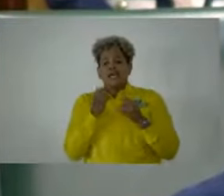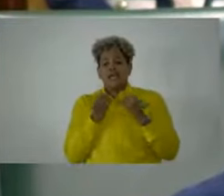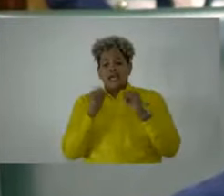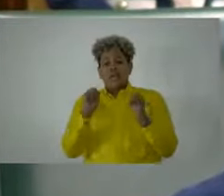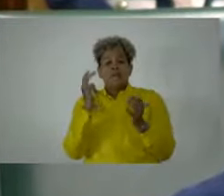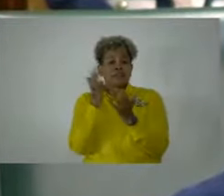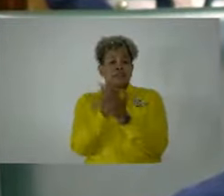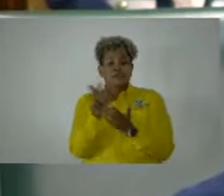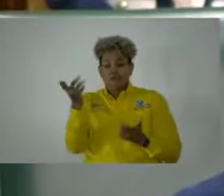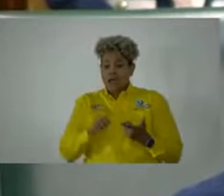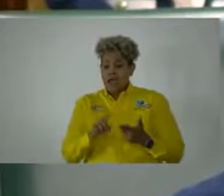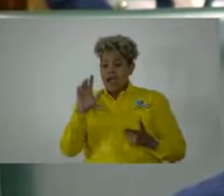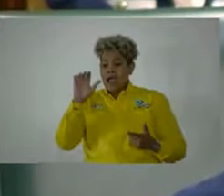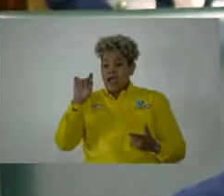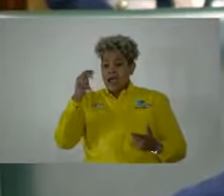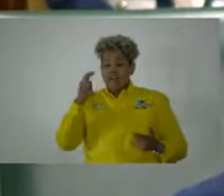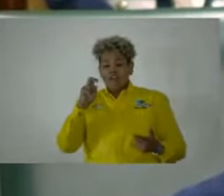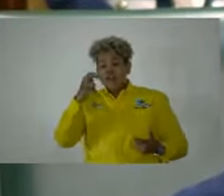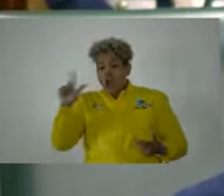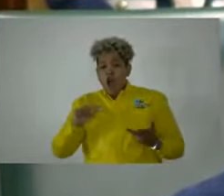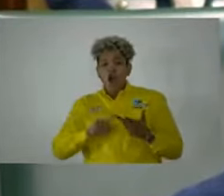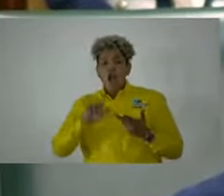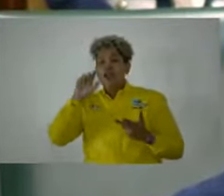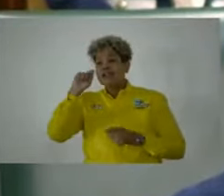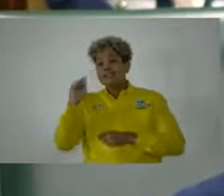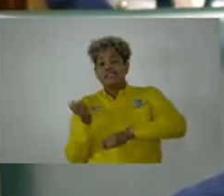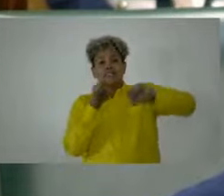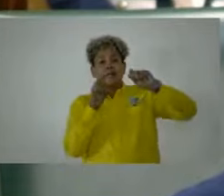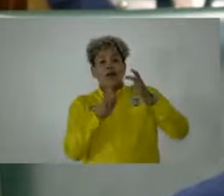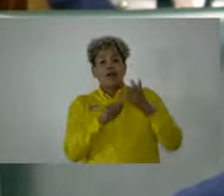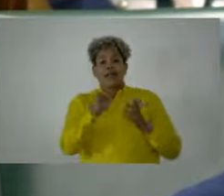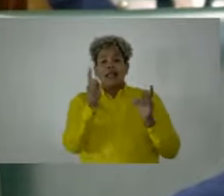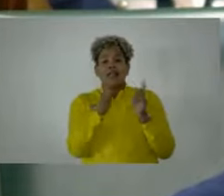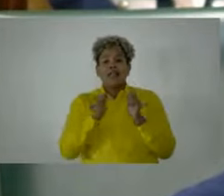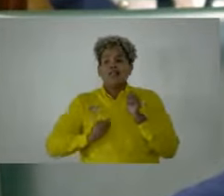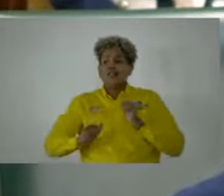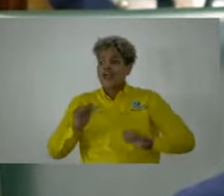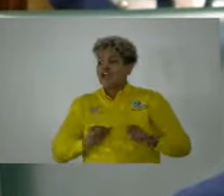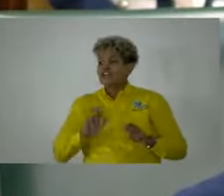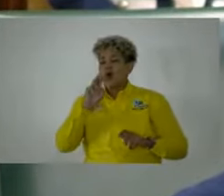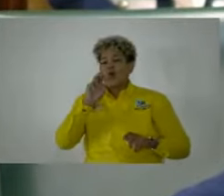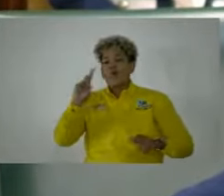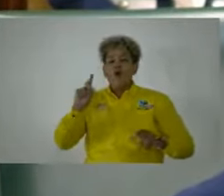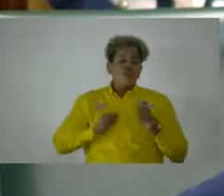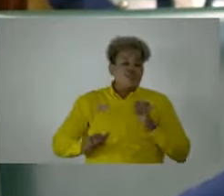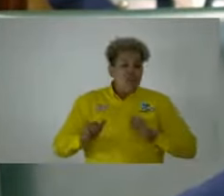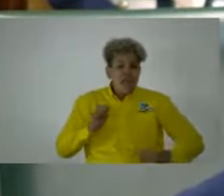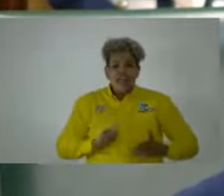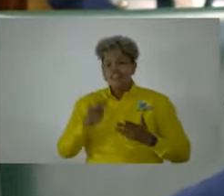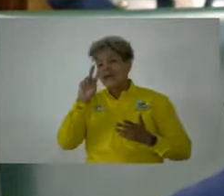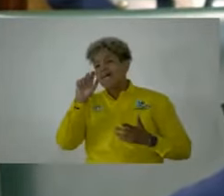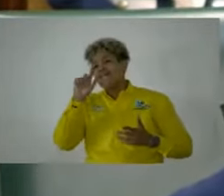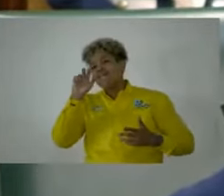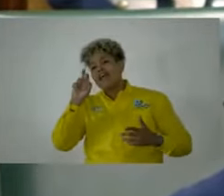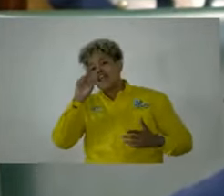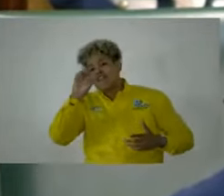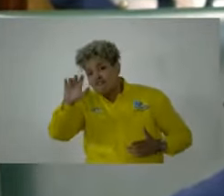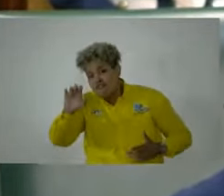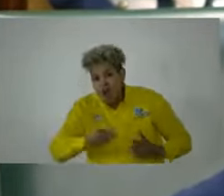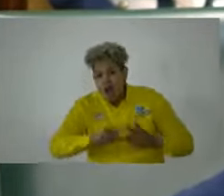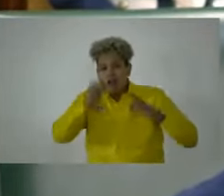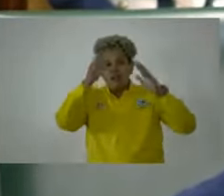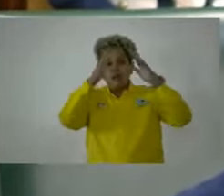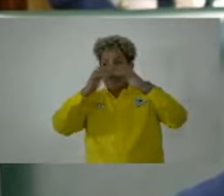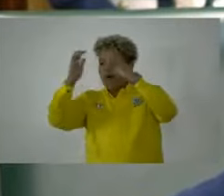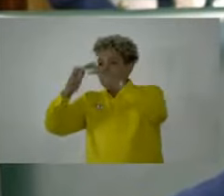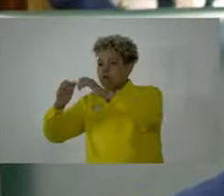Independence Park, Catherine Hall, Sabina Park, the Little Theater, Ward Theater, Vale Royal, and other